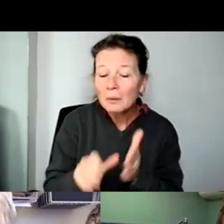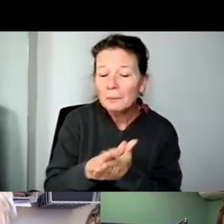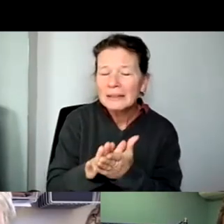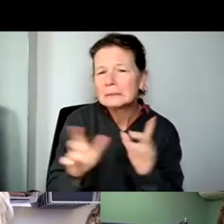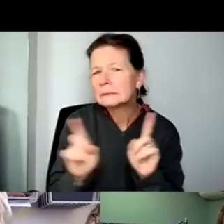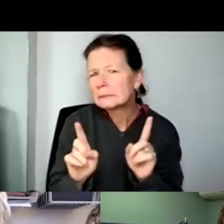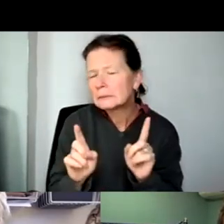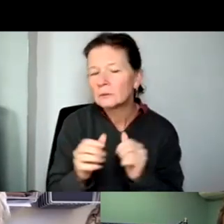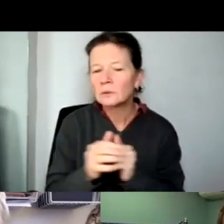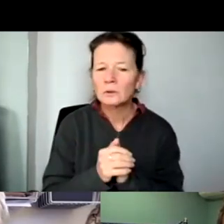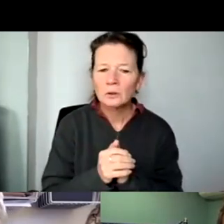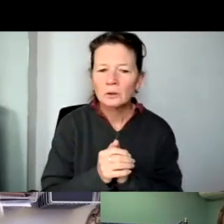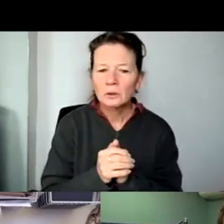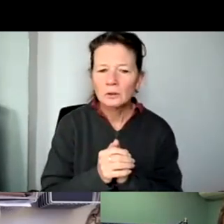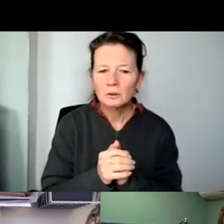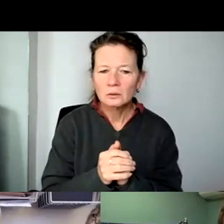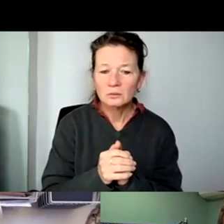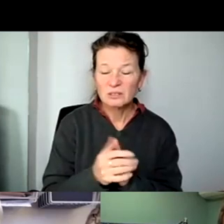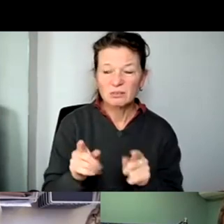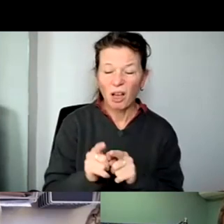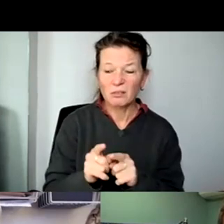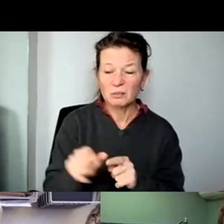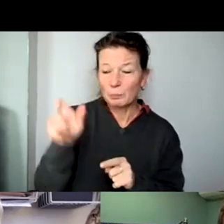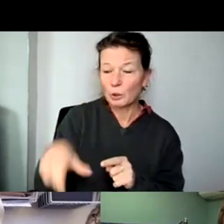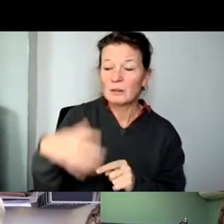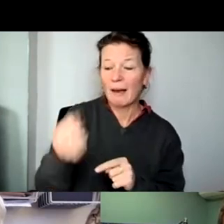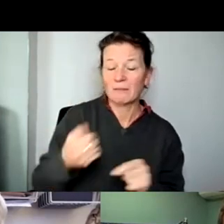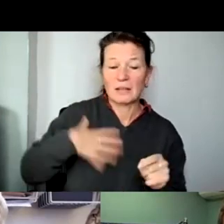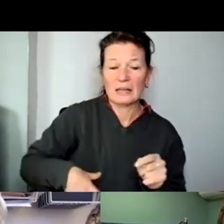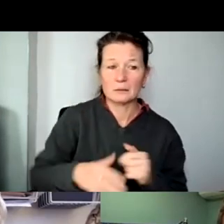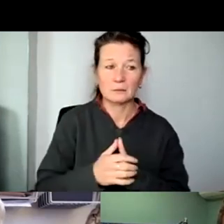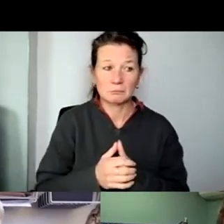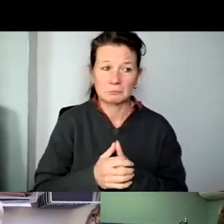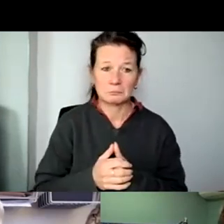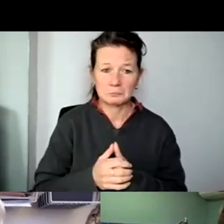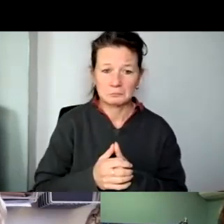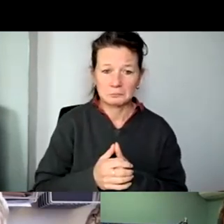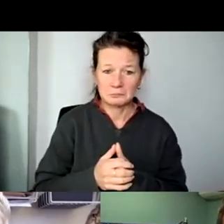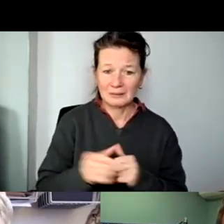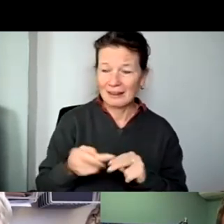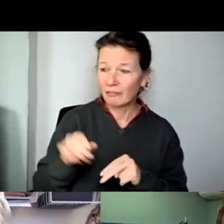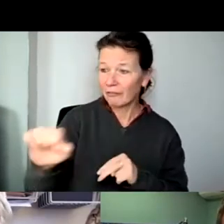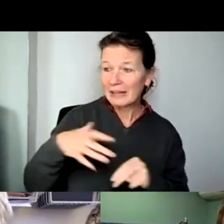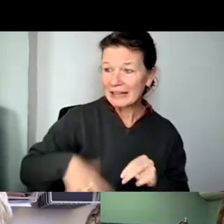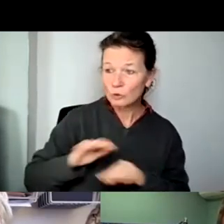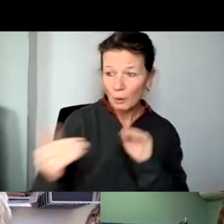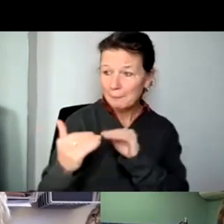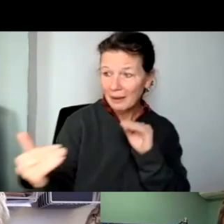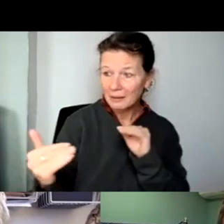that there are these needs that that are not met, then that person will become disabled by those